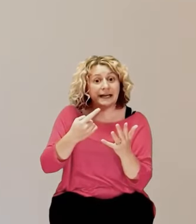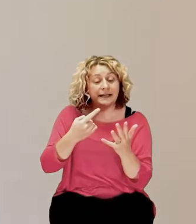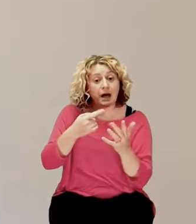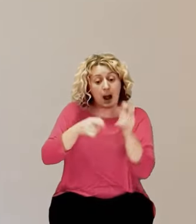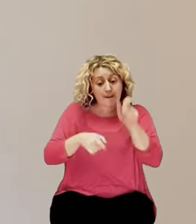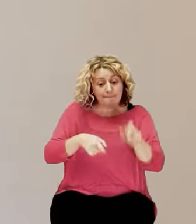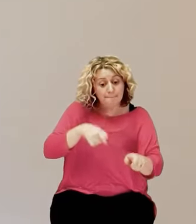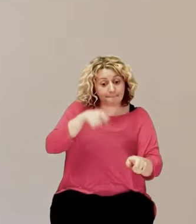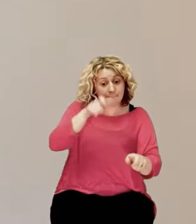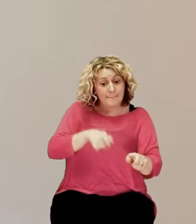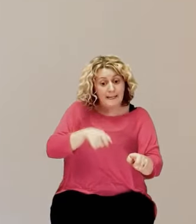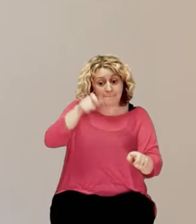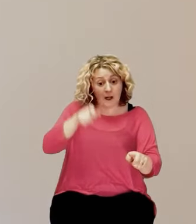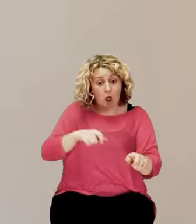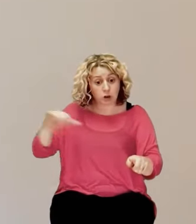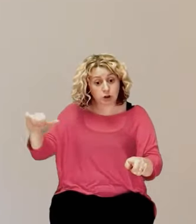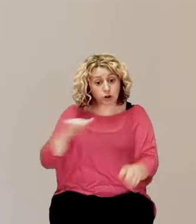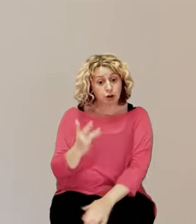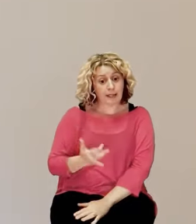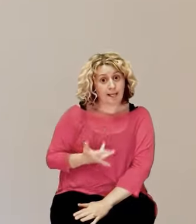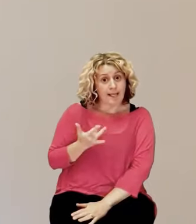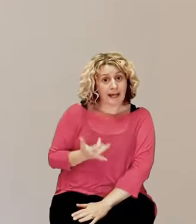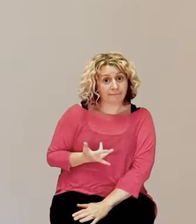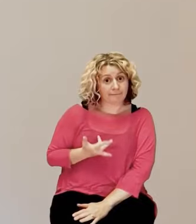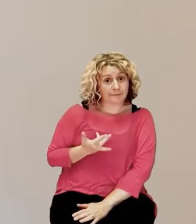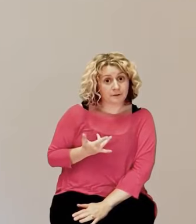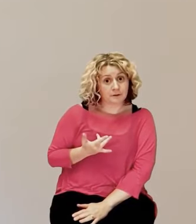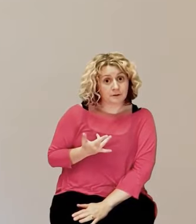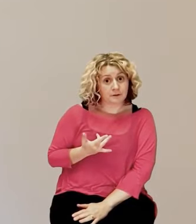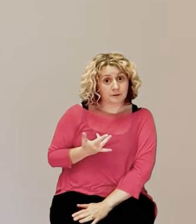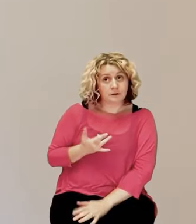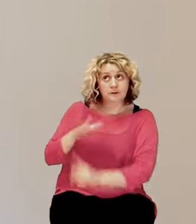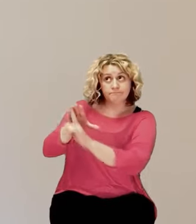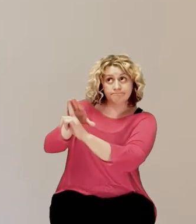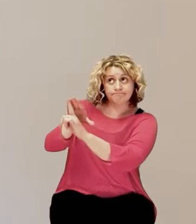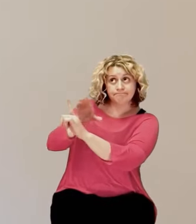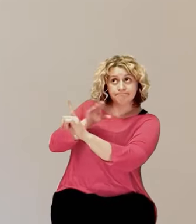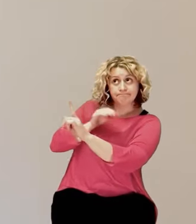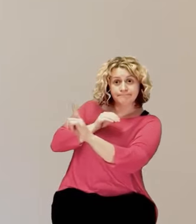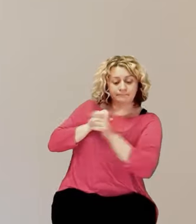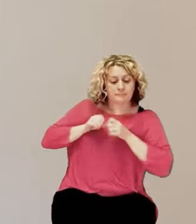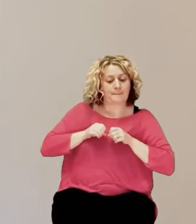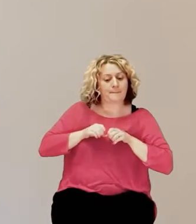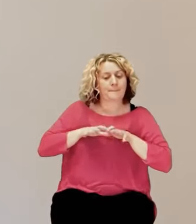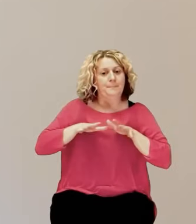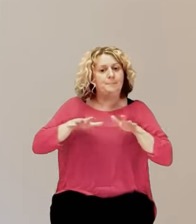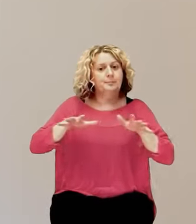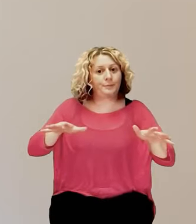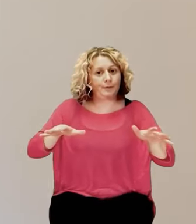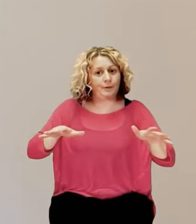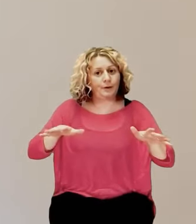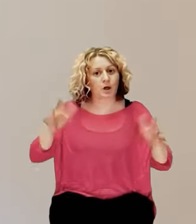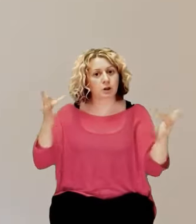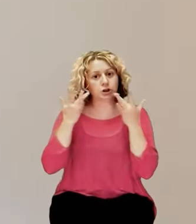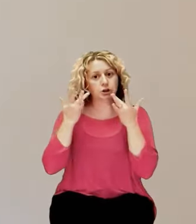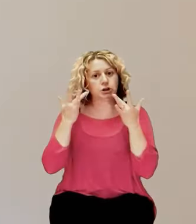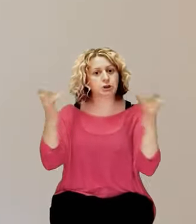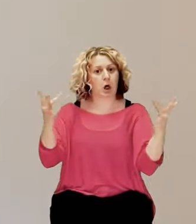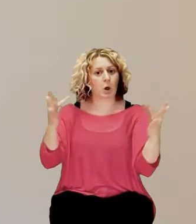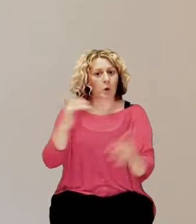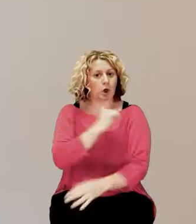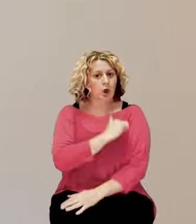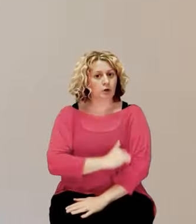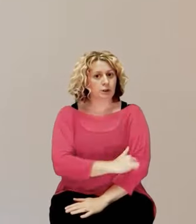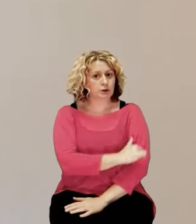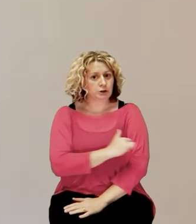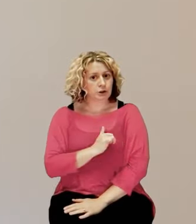Steve. Now here's the context. Paul writes to Titus and sends him to the island of Crete because there are a lot of people in